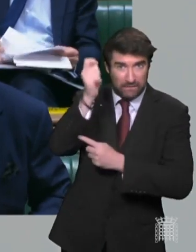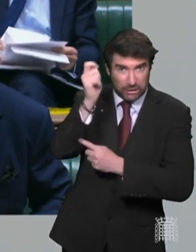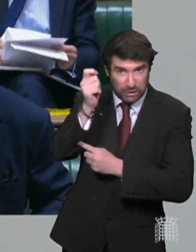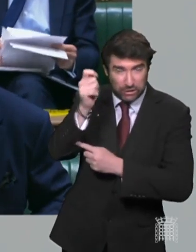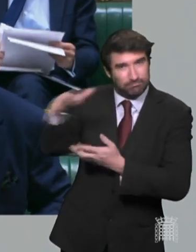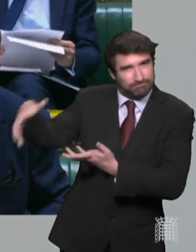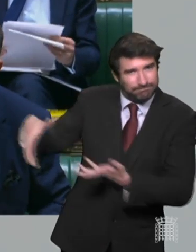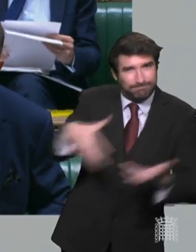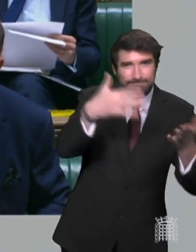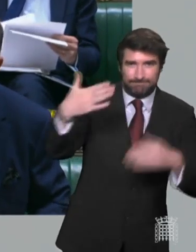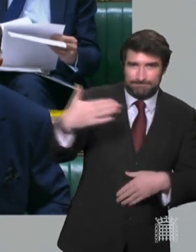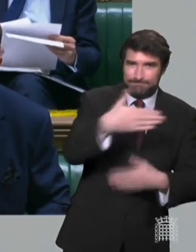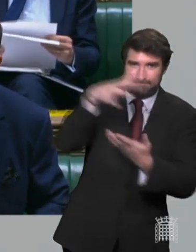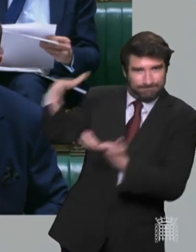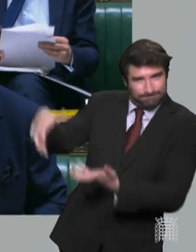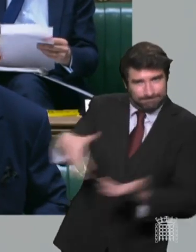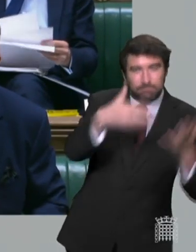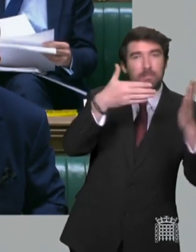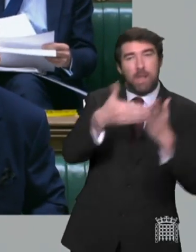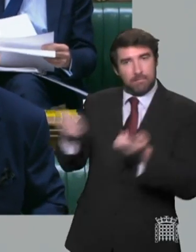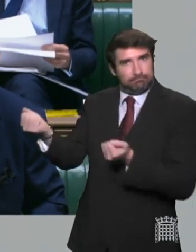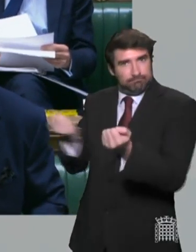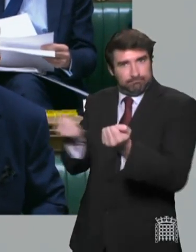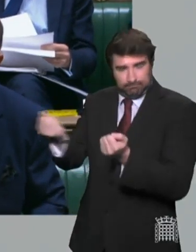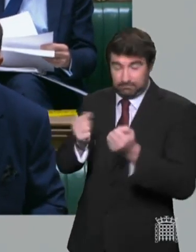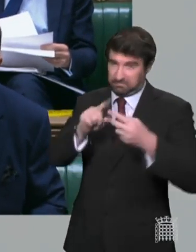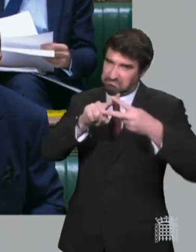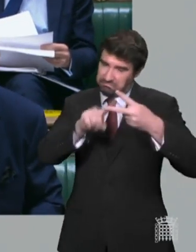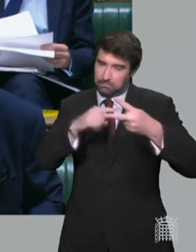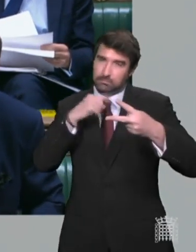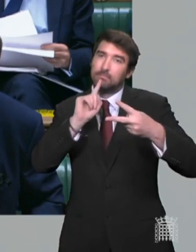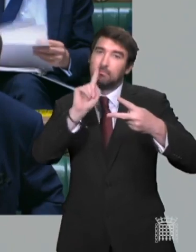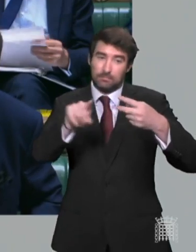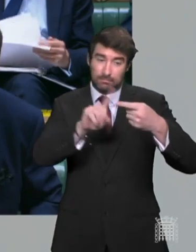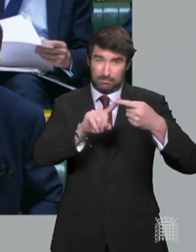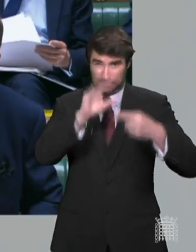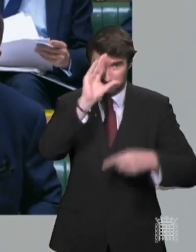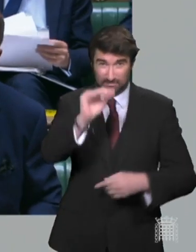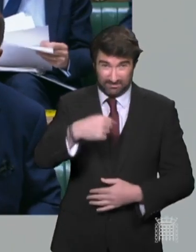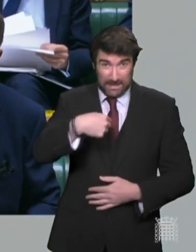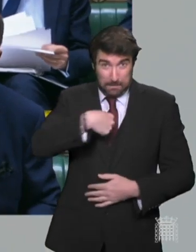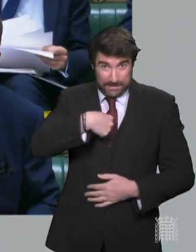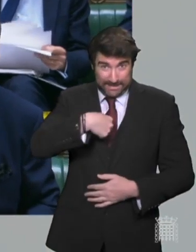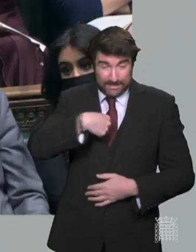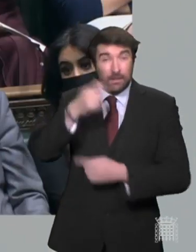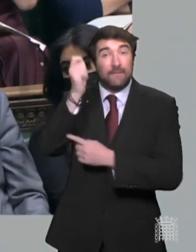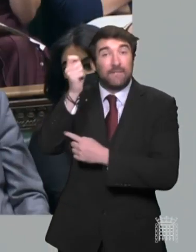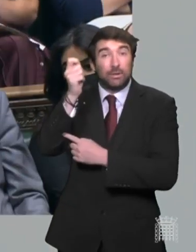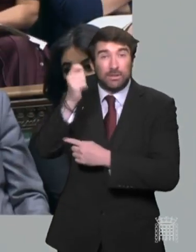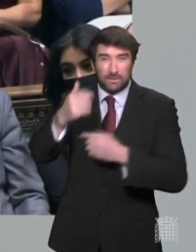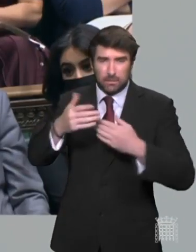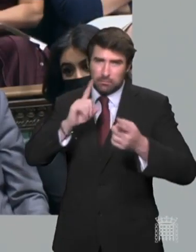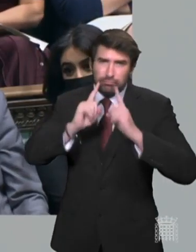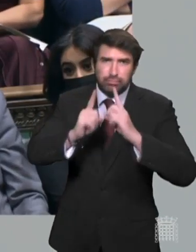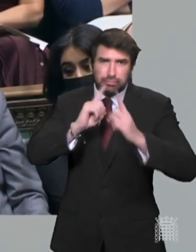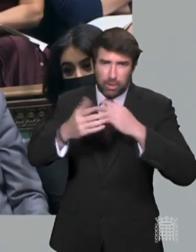be surprised if I talked to much more people in the fishing industry than the honourable gentleman does, and I will take my advice on the situation